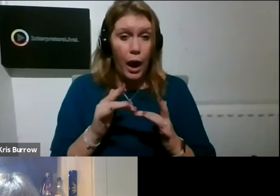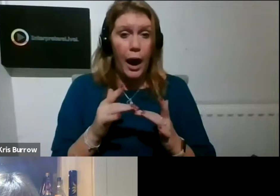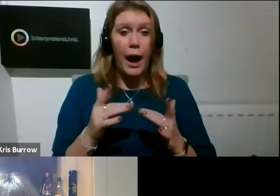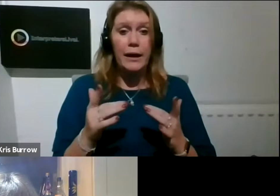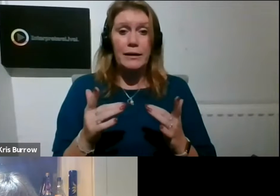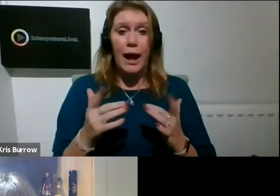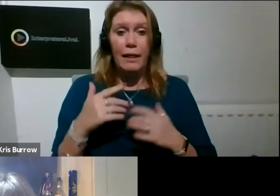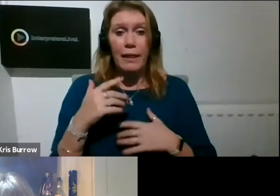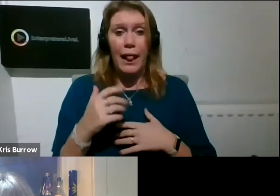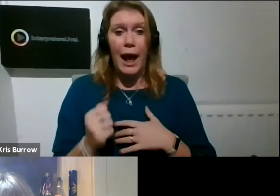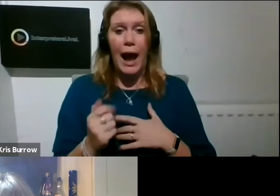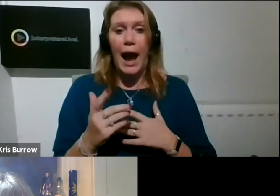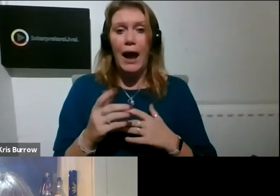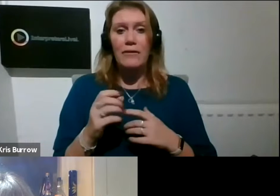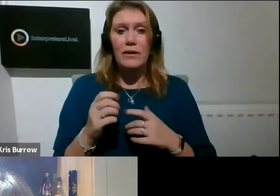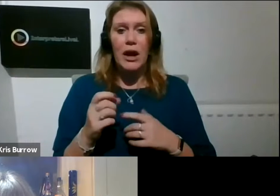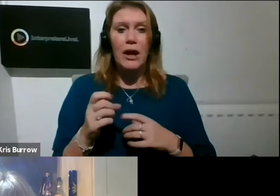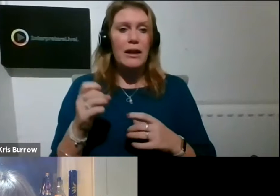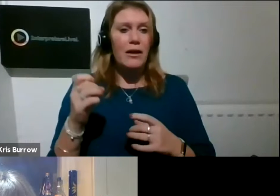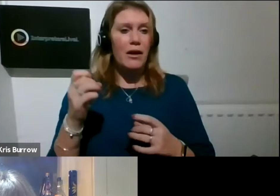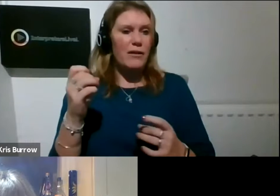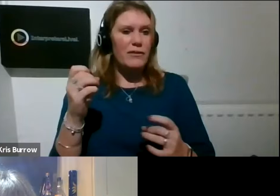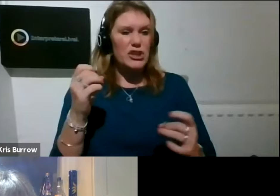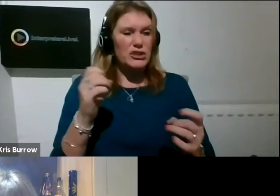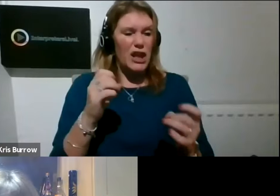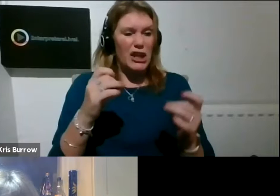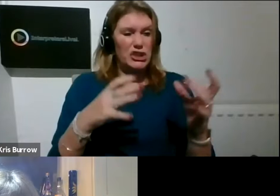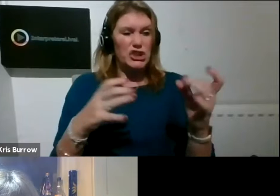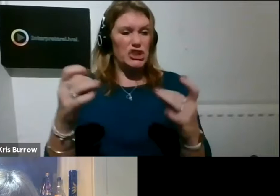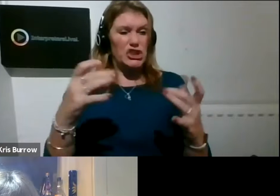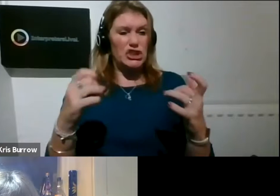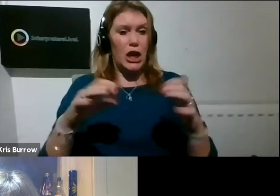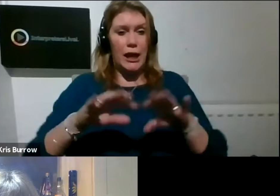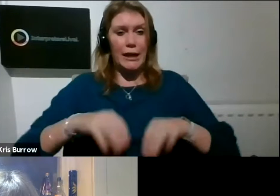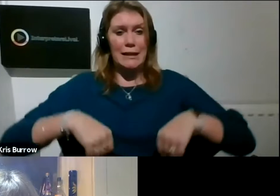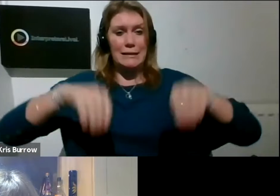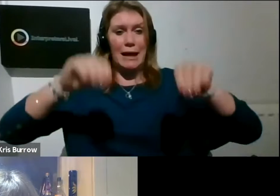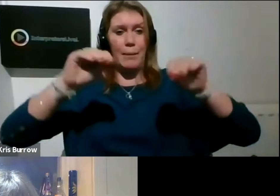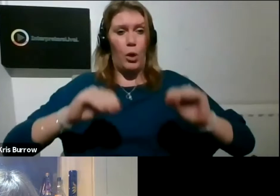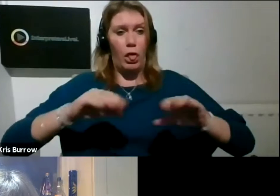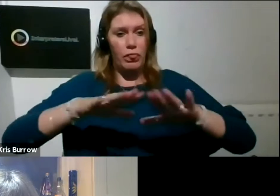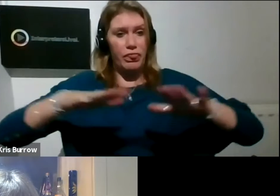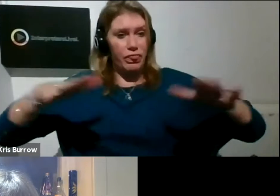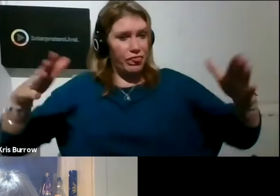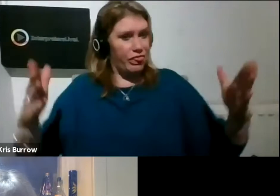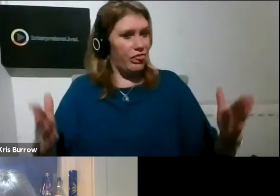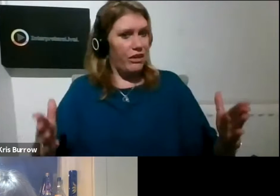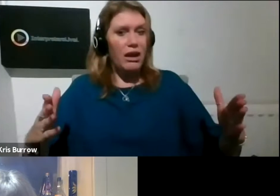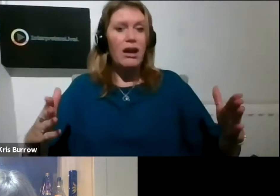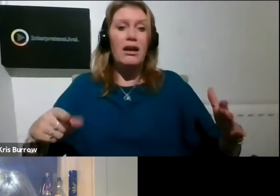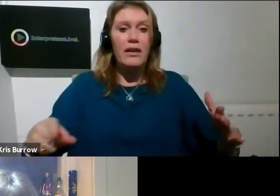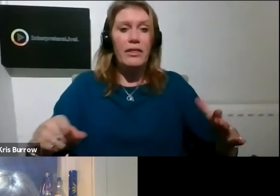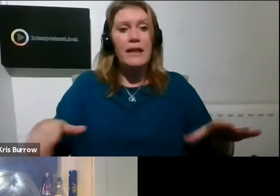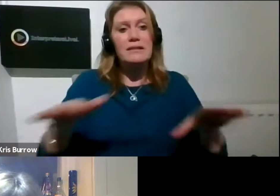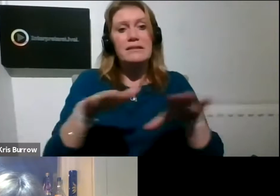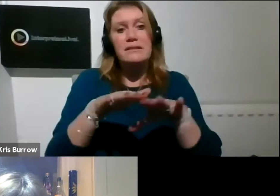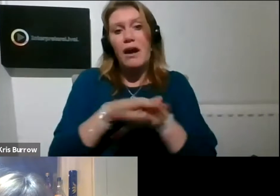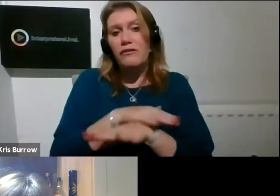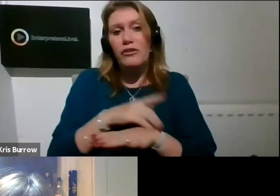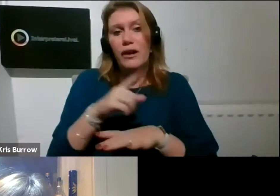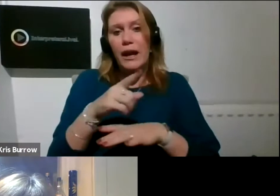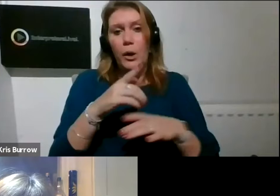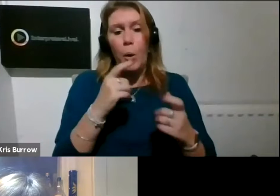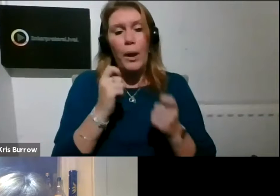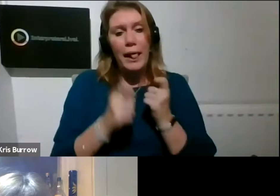lasery tablecloth covering a whole bunch of random musical instruments. So I'm going to hand back now to Toria